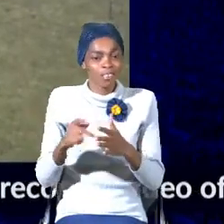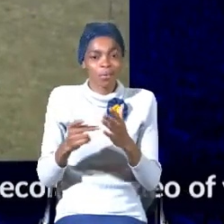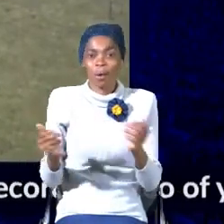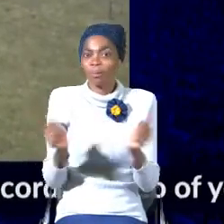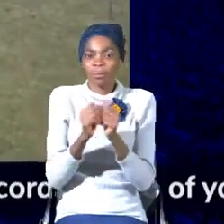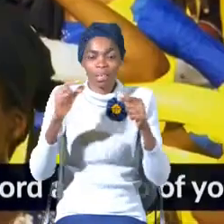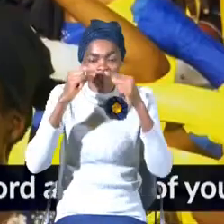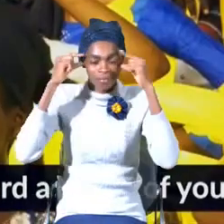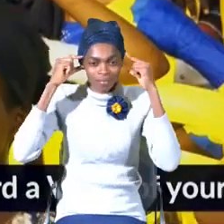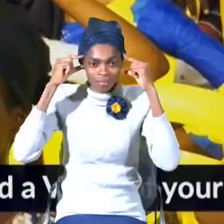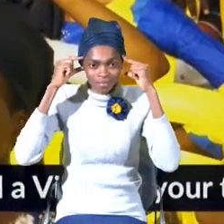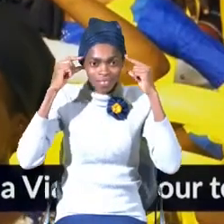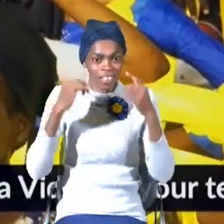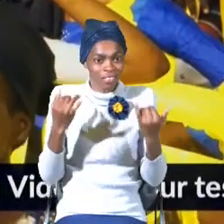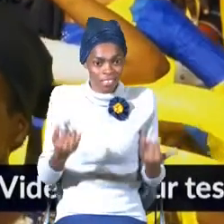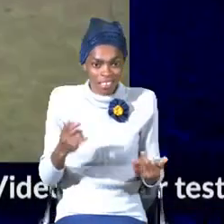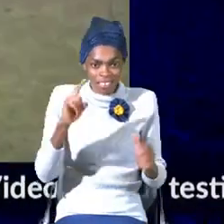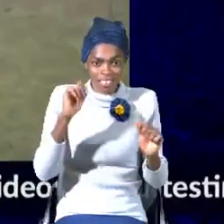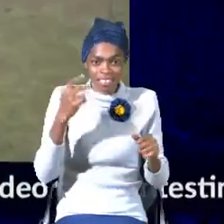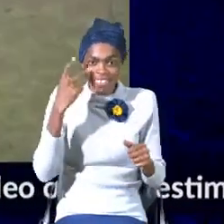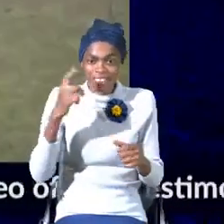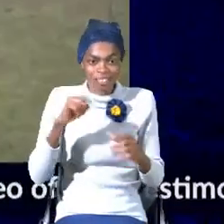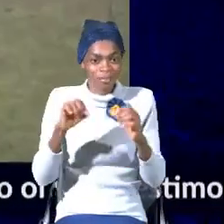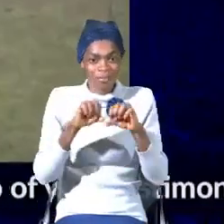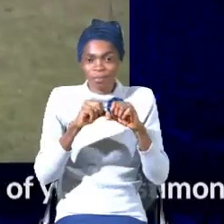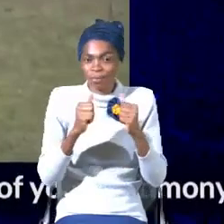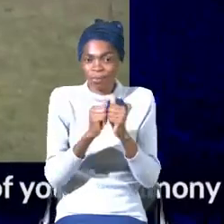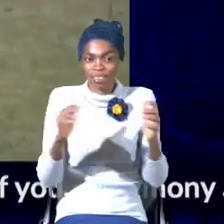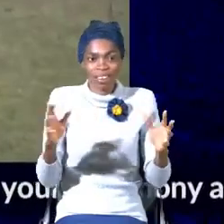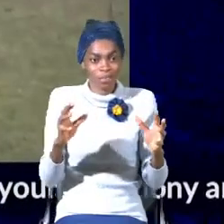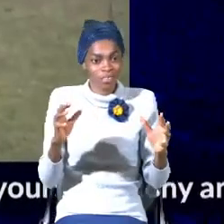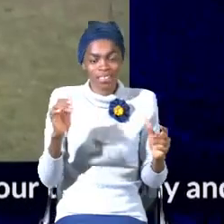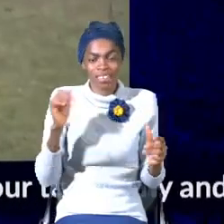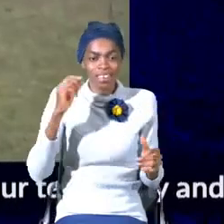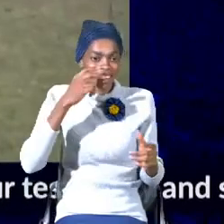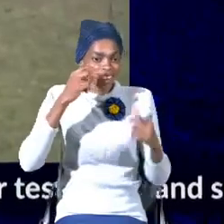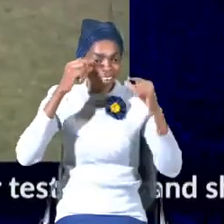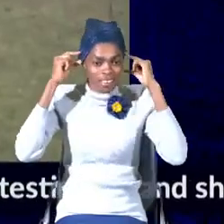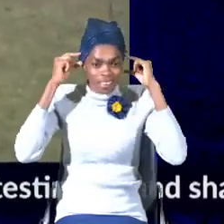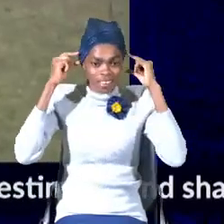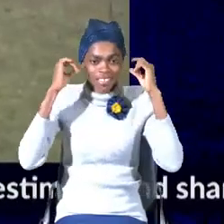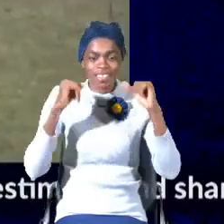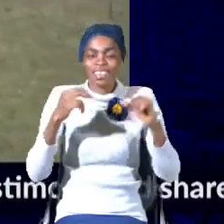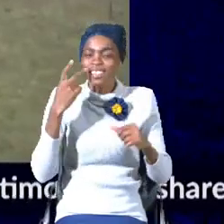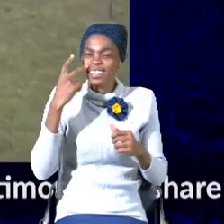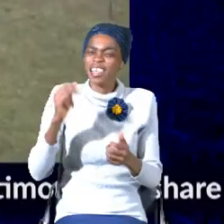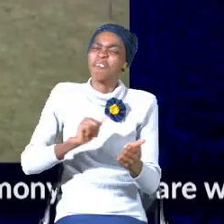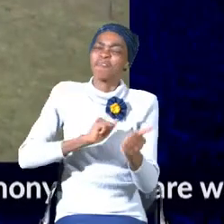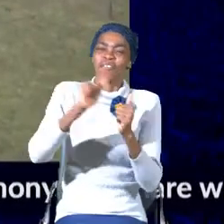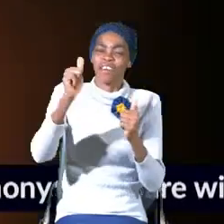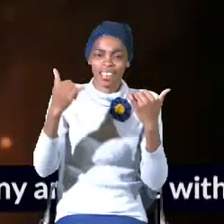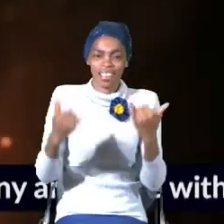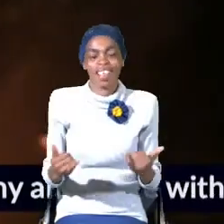you can see me without the glasses on. I can see far more than ever before. Praise the Lord.